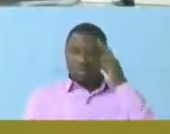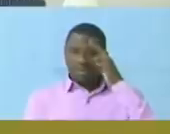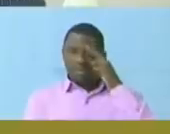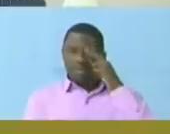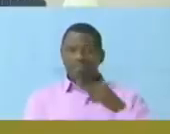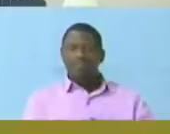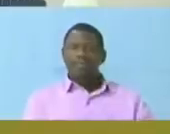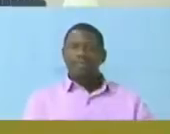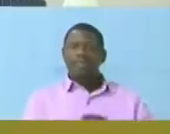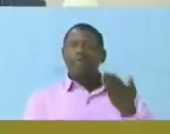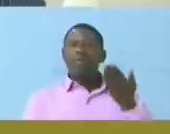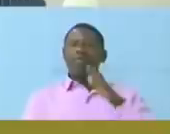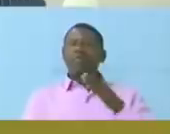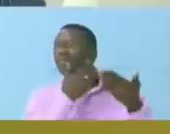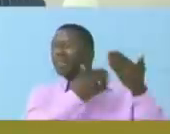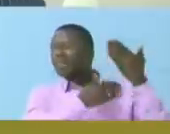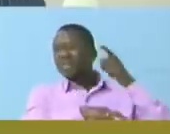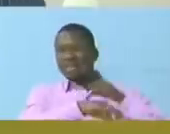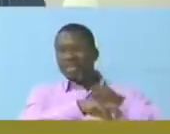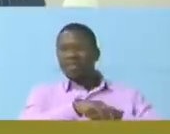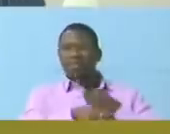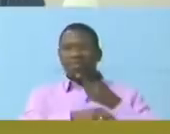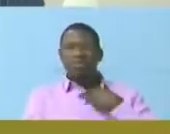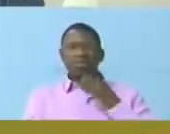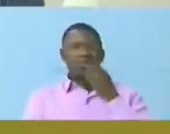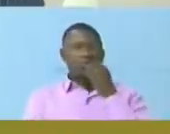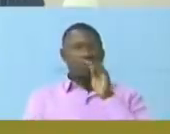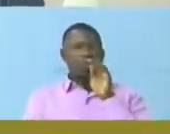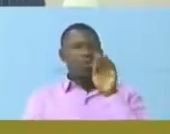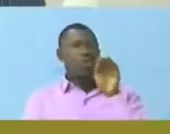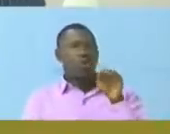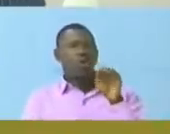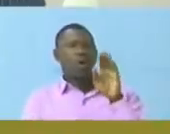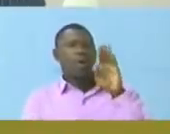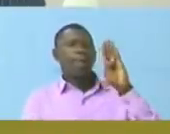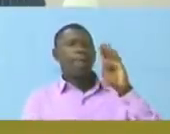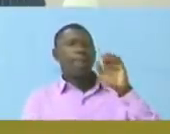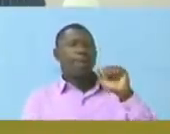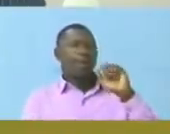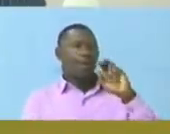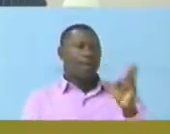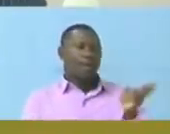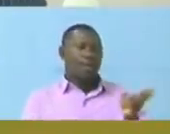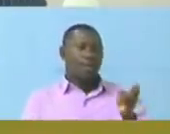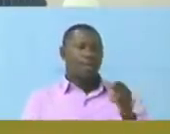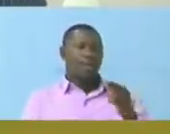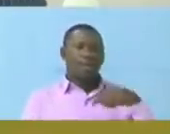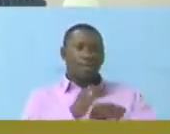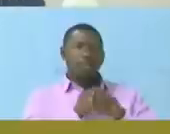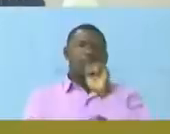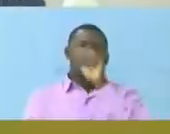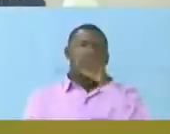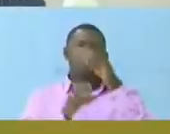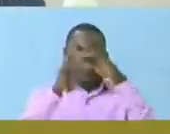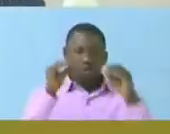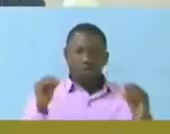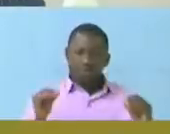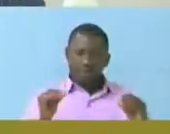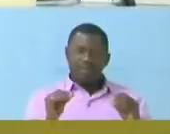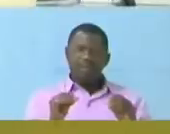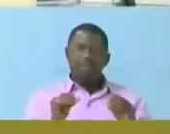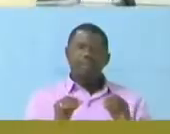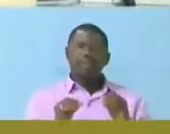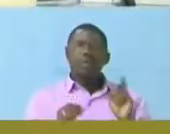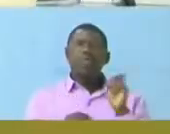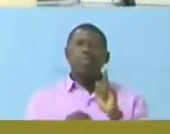During that time, you called Ba. What was the conversation? And what was the conversation? Ba